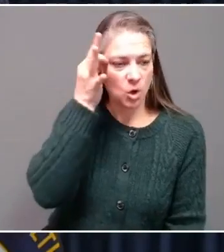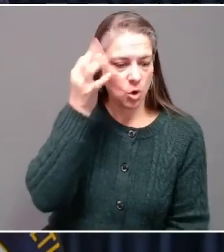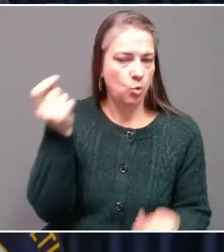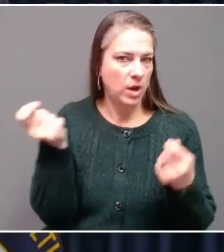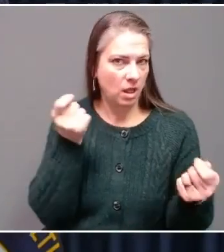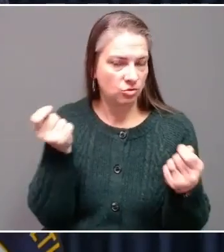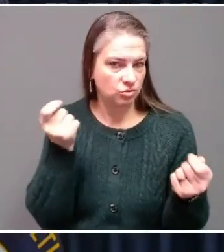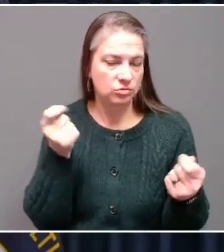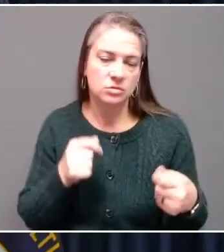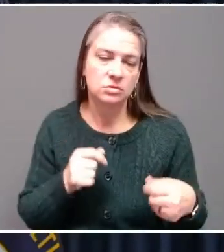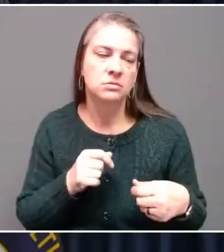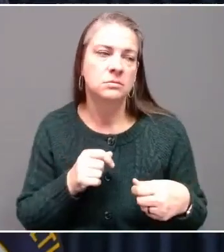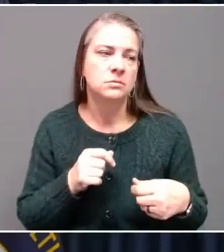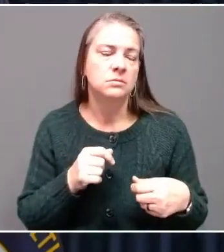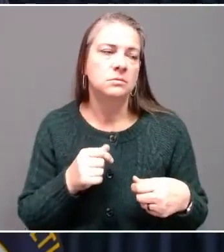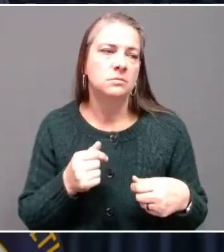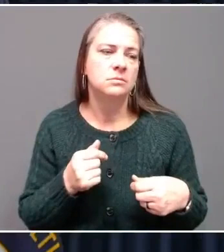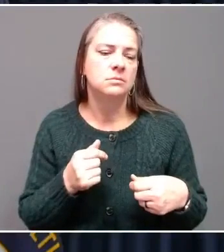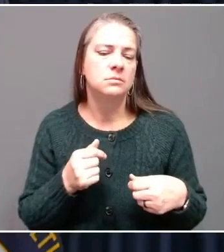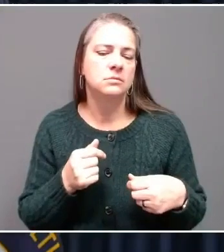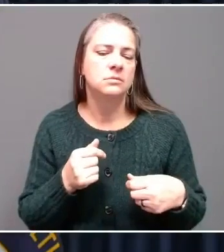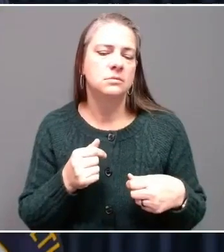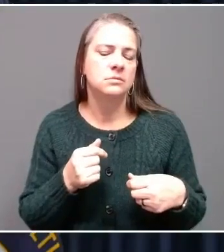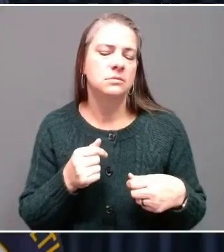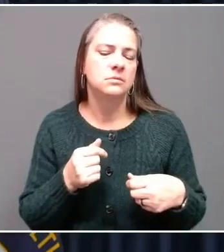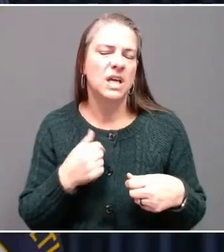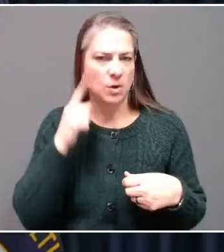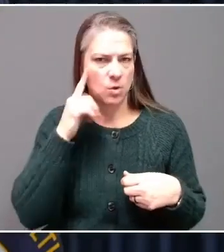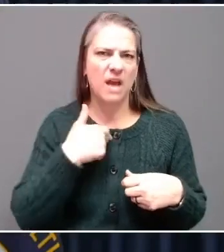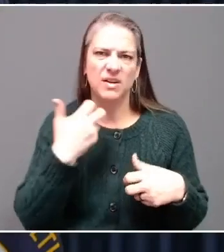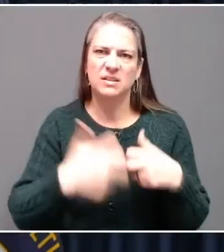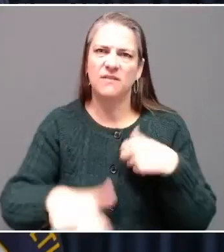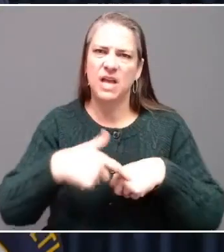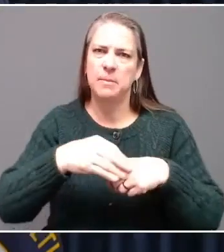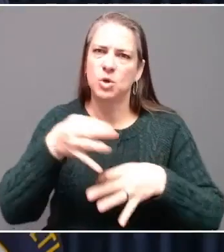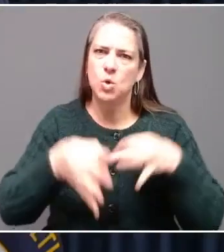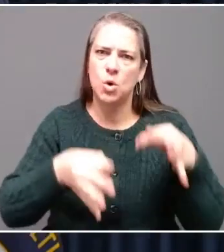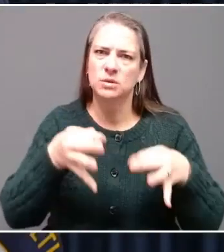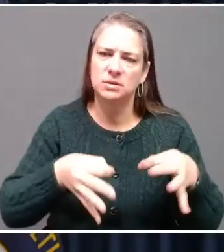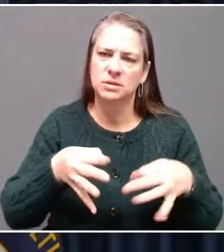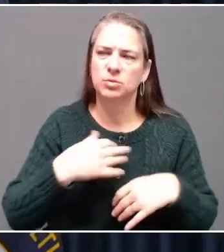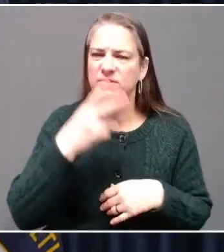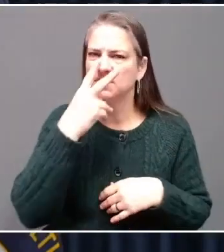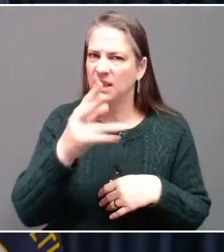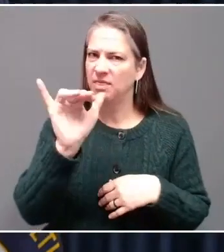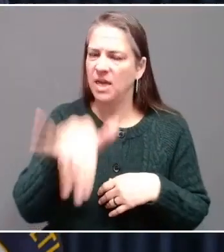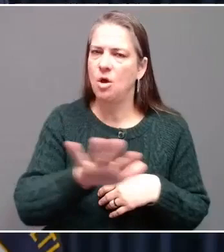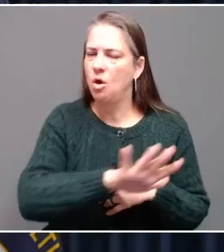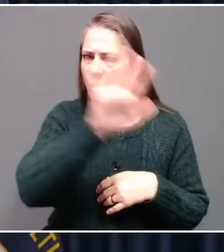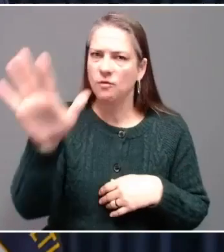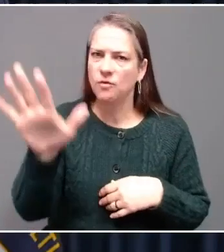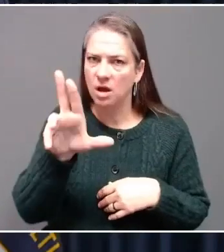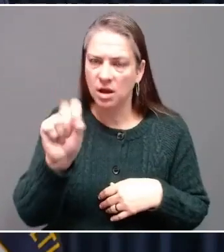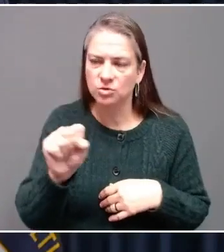Well, I would say it's going to have a really tough time in court. We've seen that all over the country